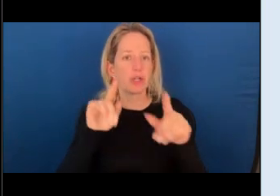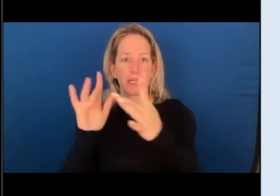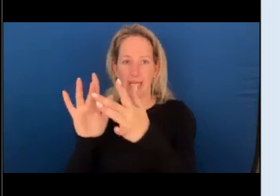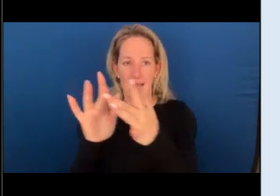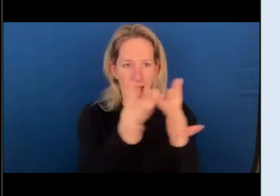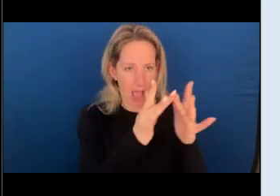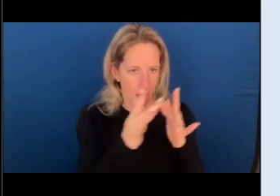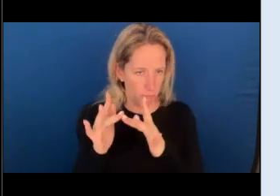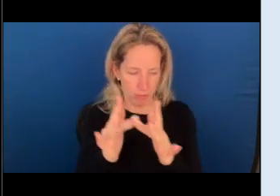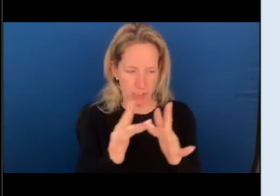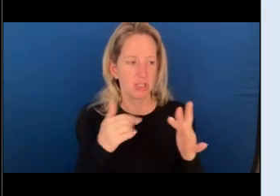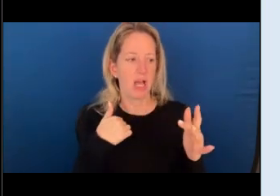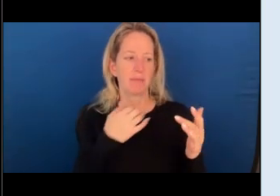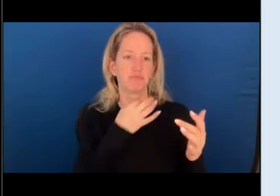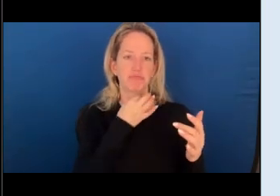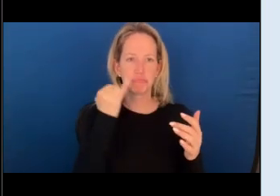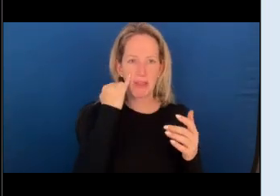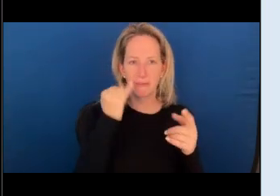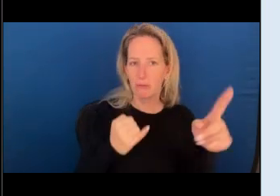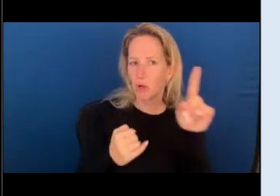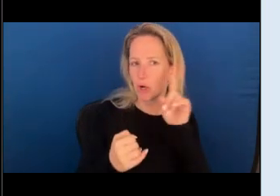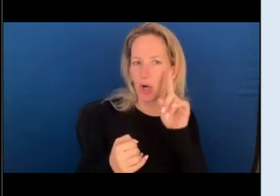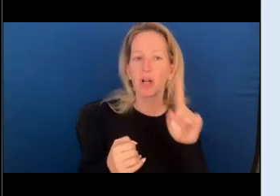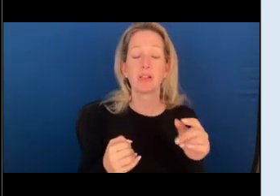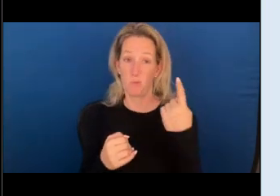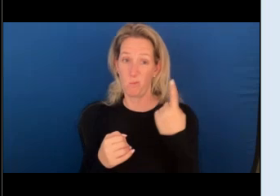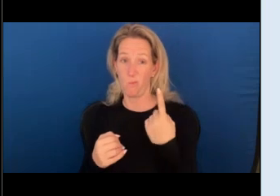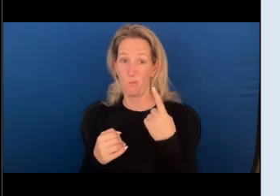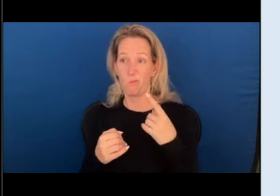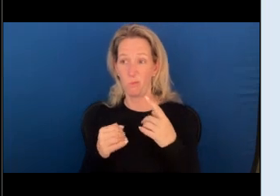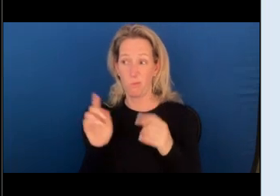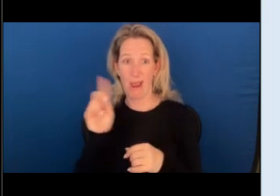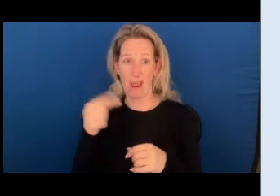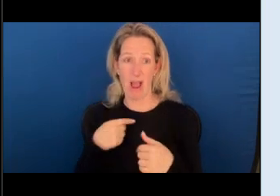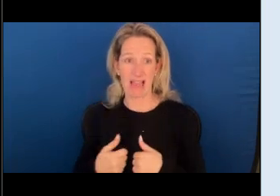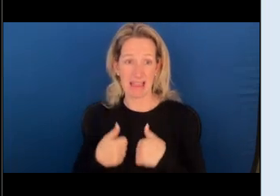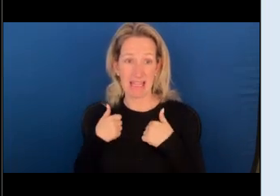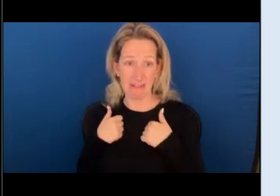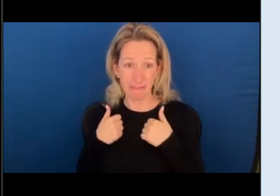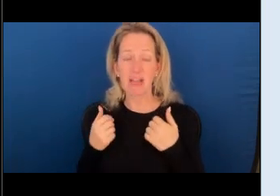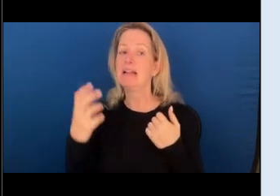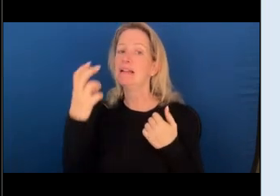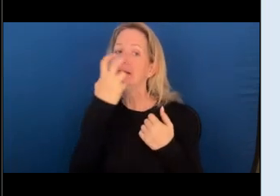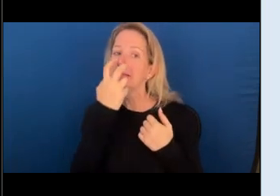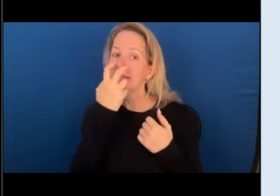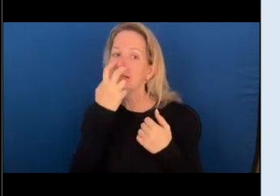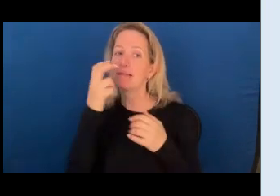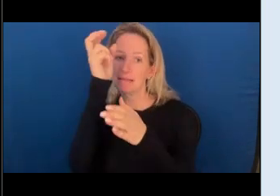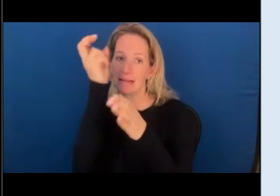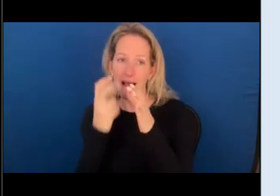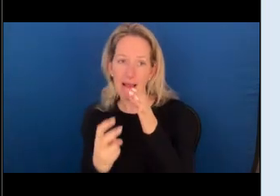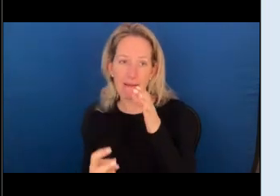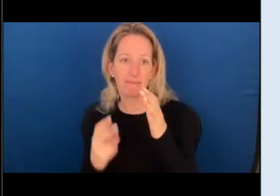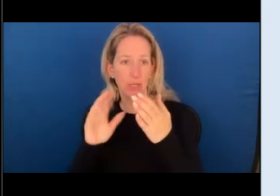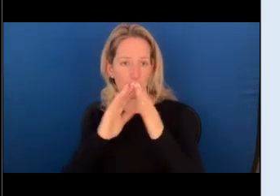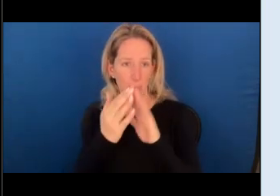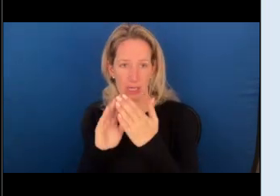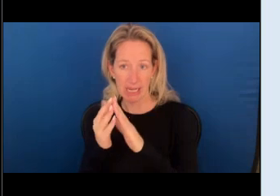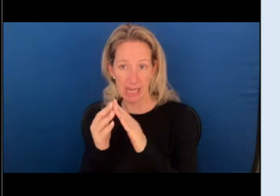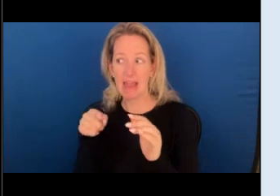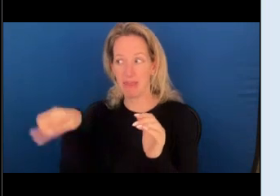there's a diving community that appreciates having sunken vessels to dive, and I wonder if you hear that from any sort